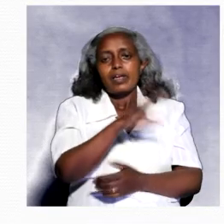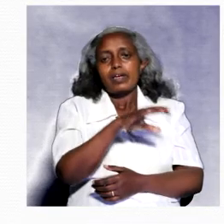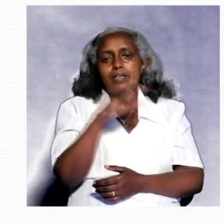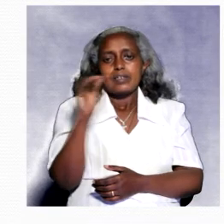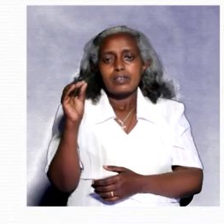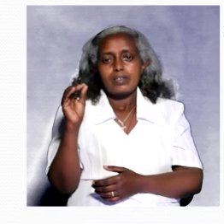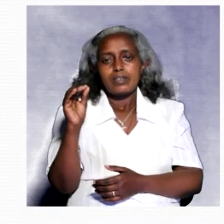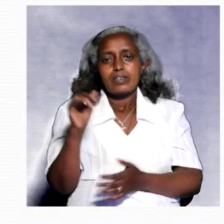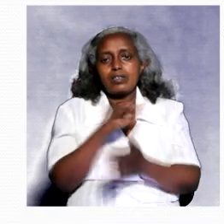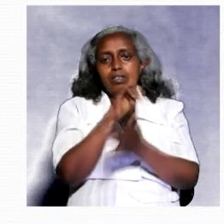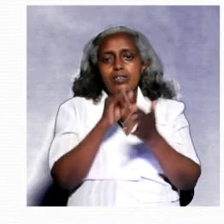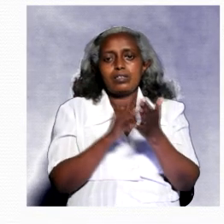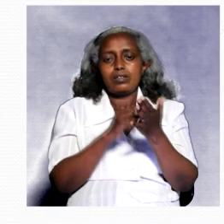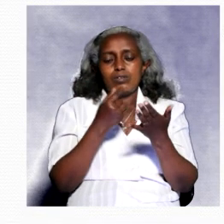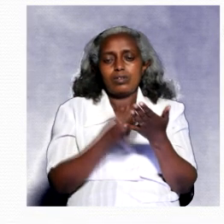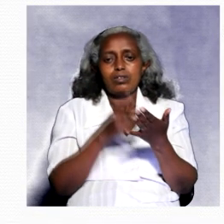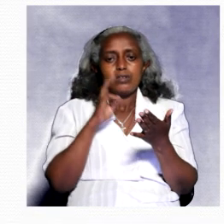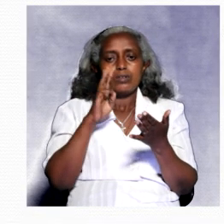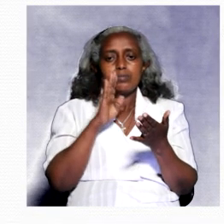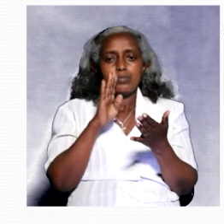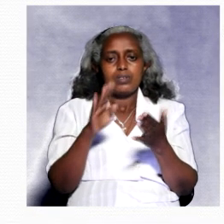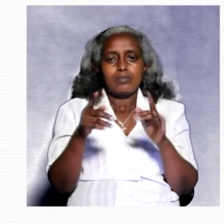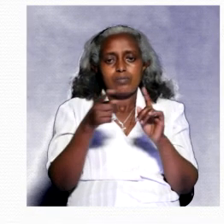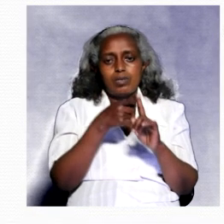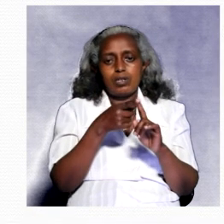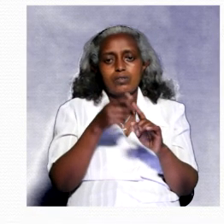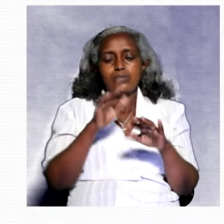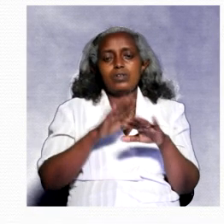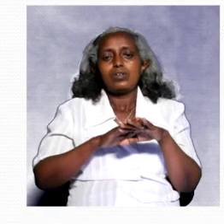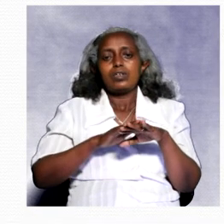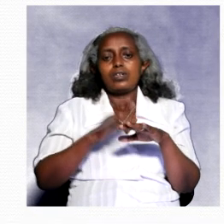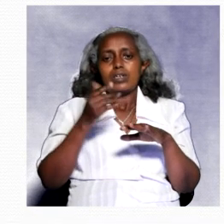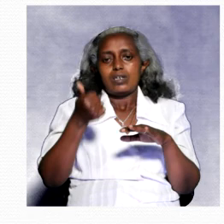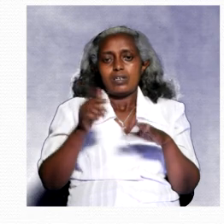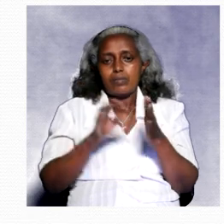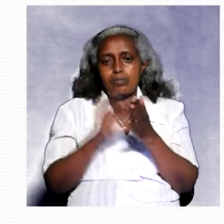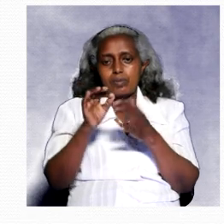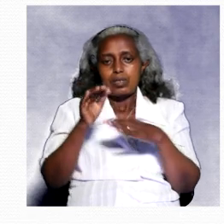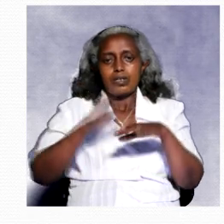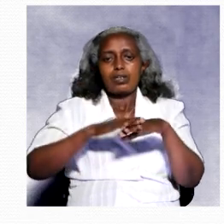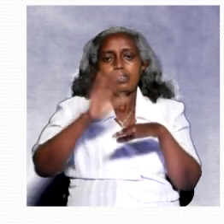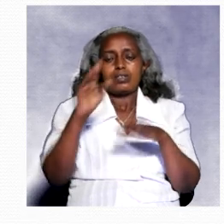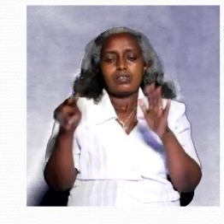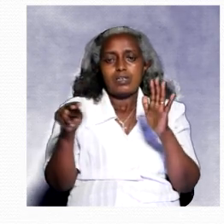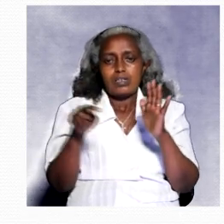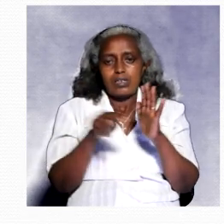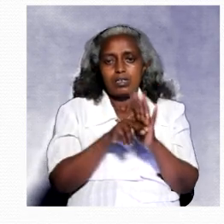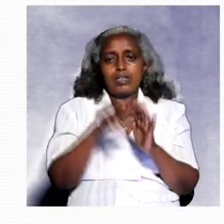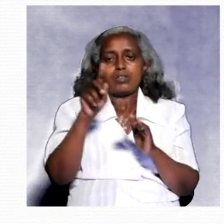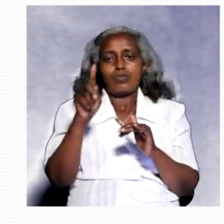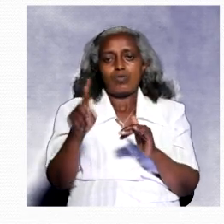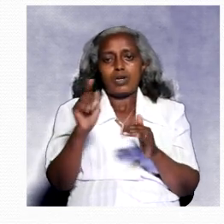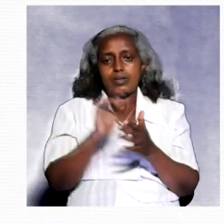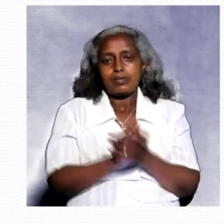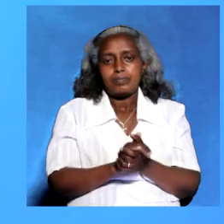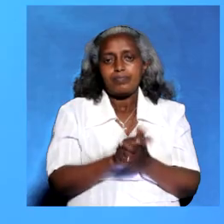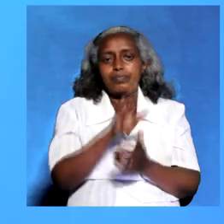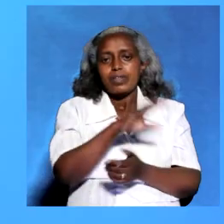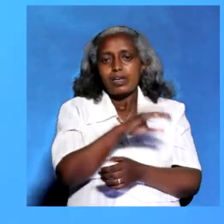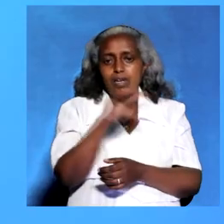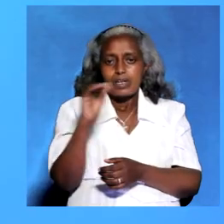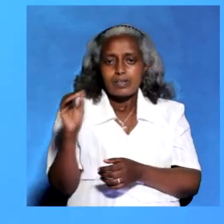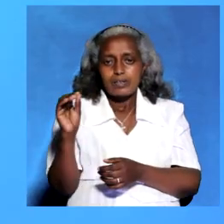and it will be plus for a number greater than negative 1,